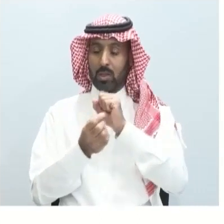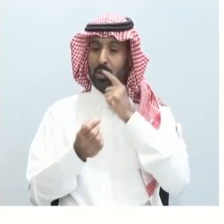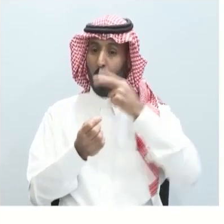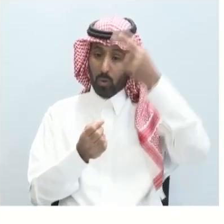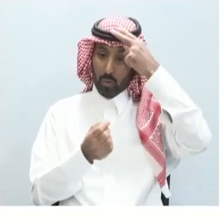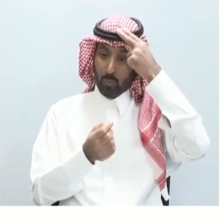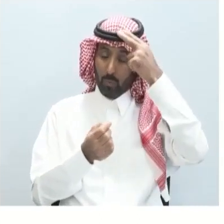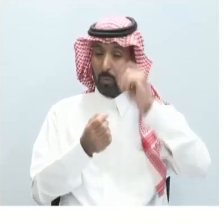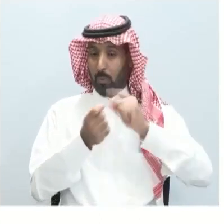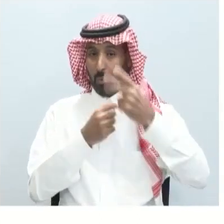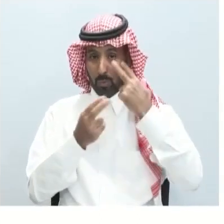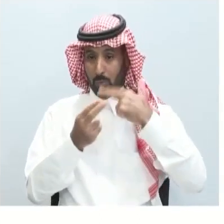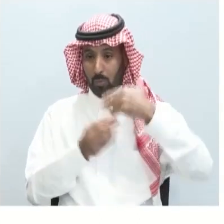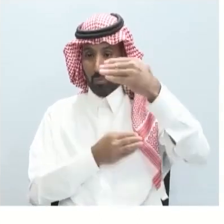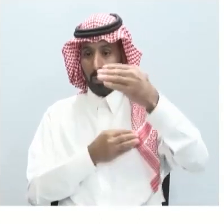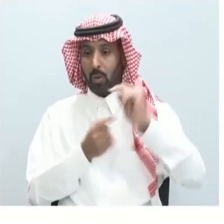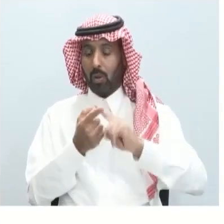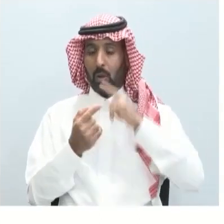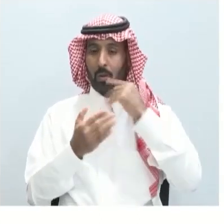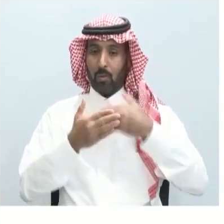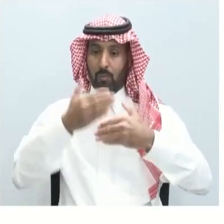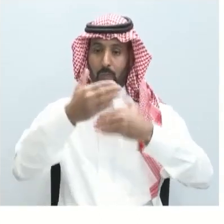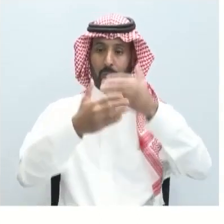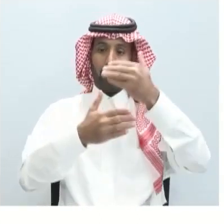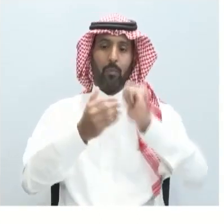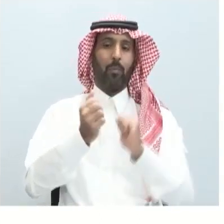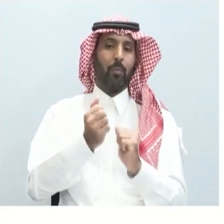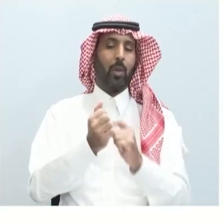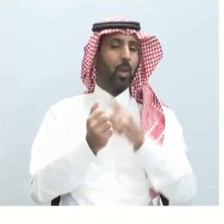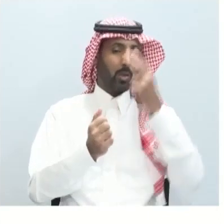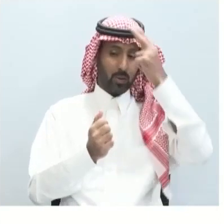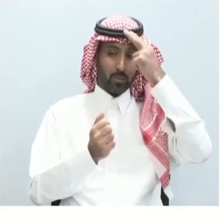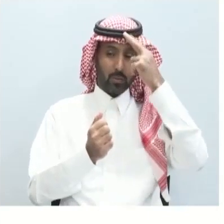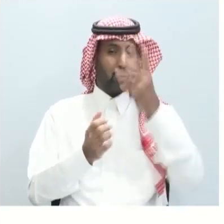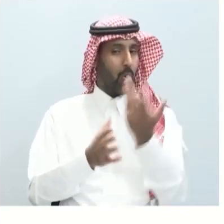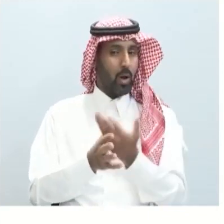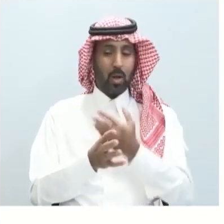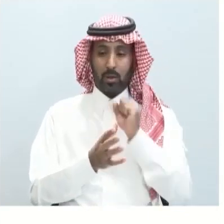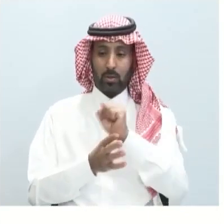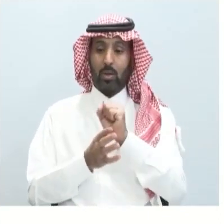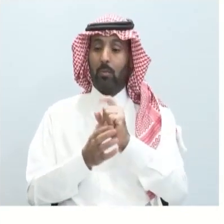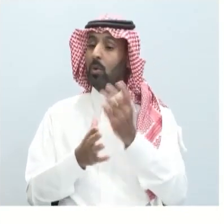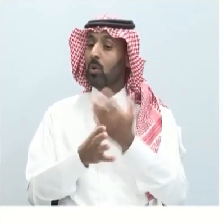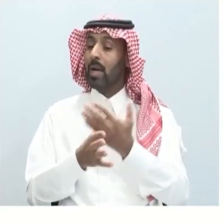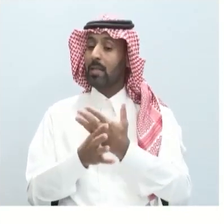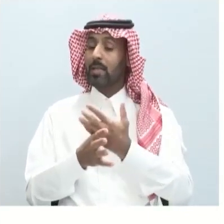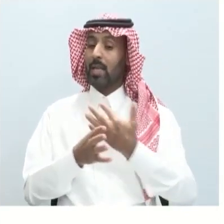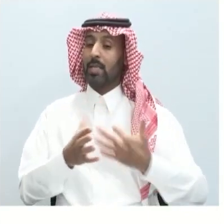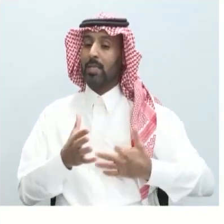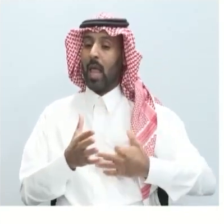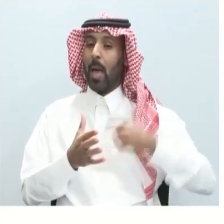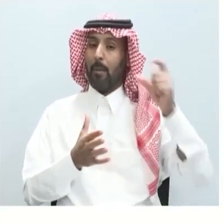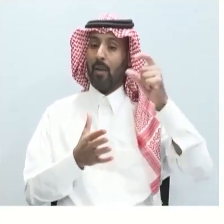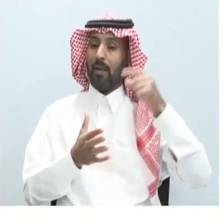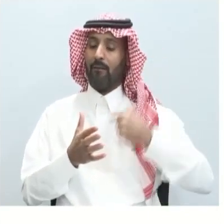provide limitless potential for development. So, what makes Saudi Arabia special? Its Islamic faith, its national